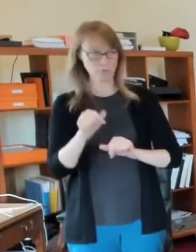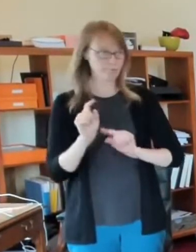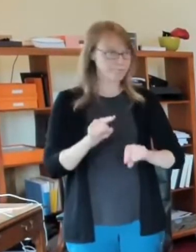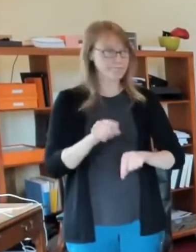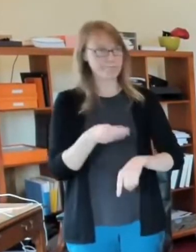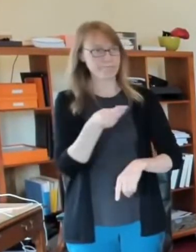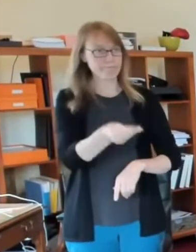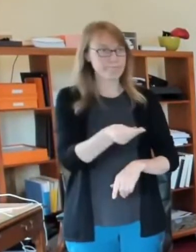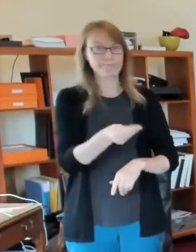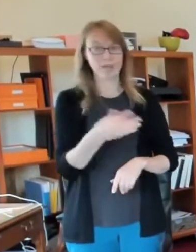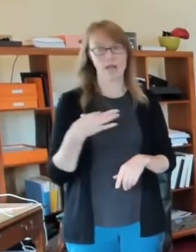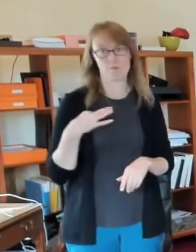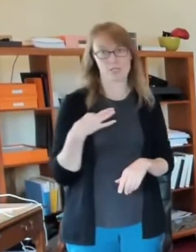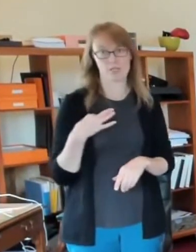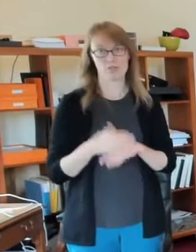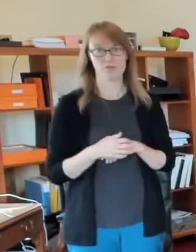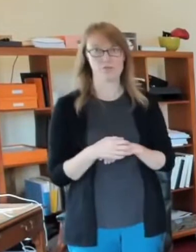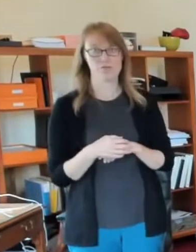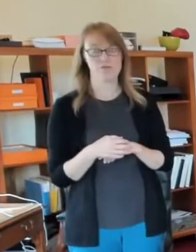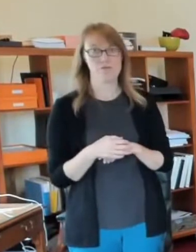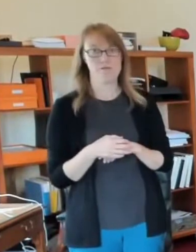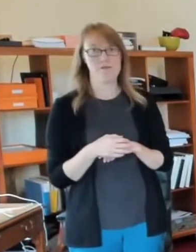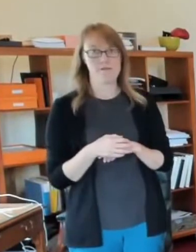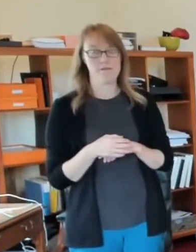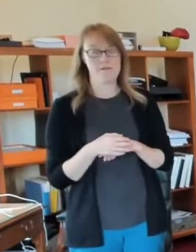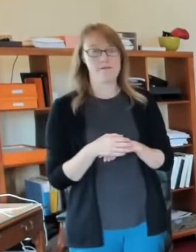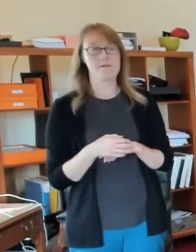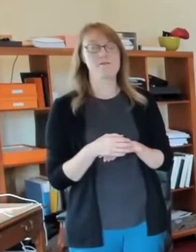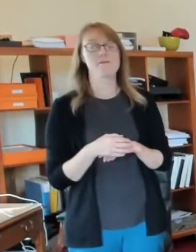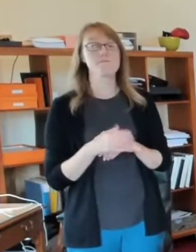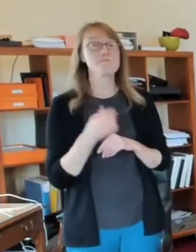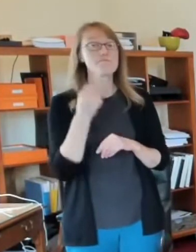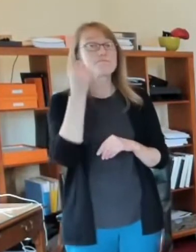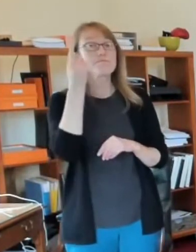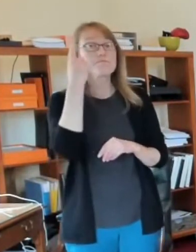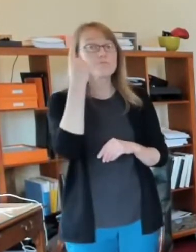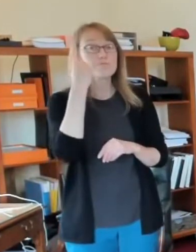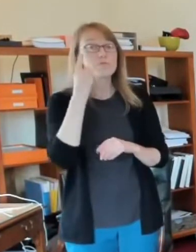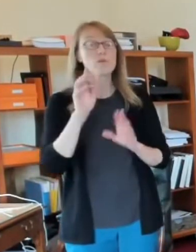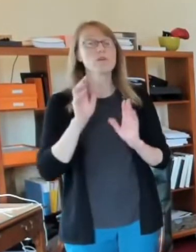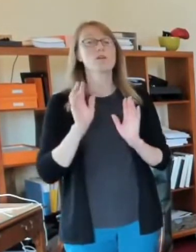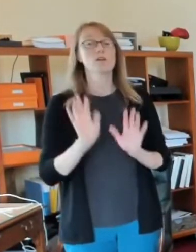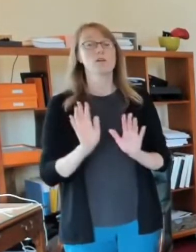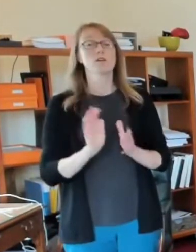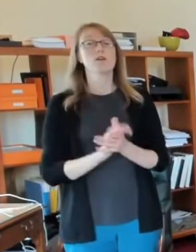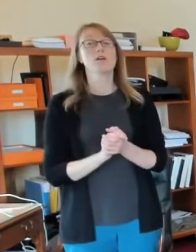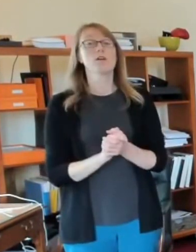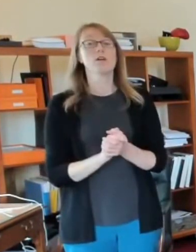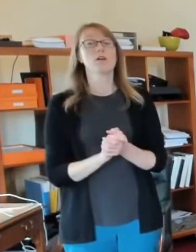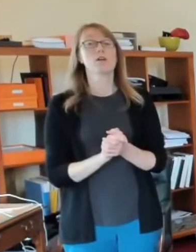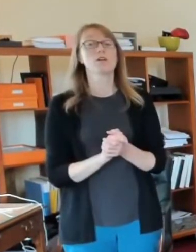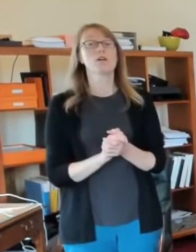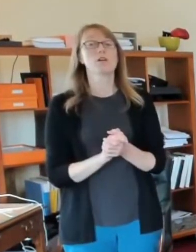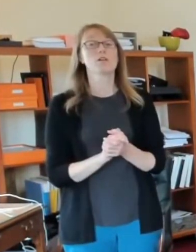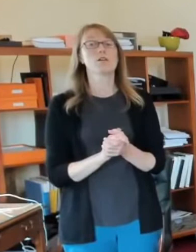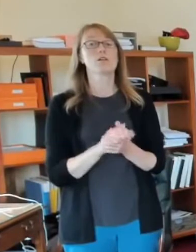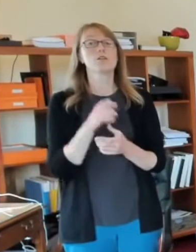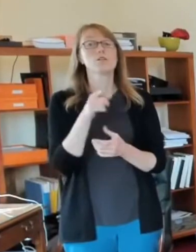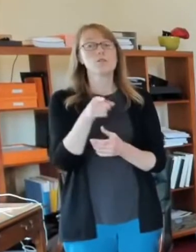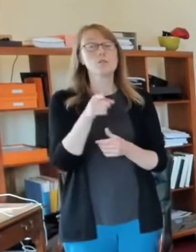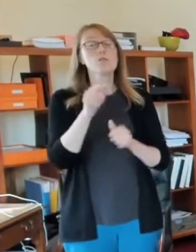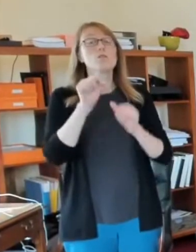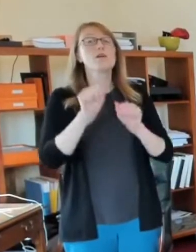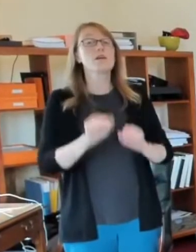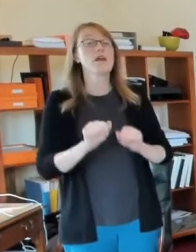Last thing I want to say about that is that you can vote absentee in person at the election